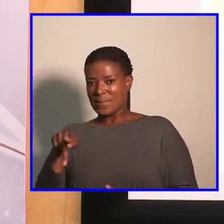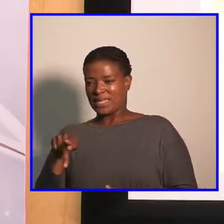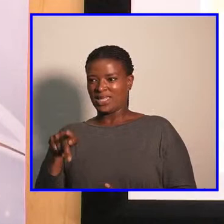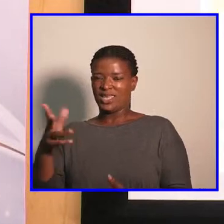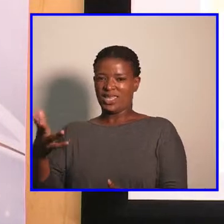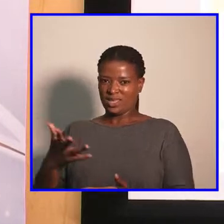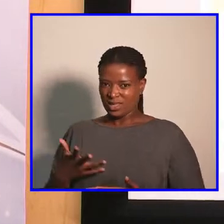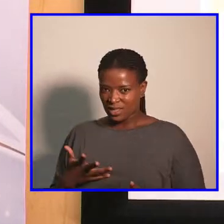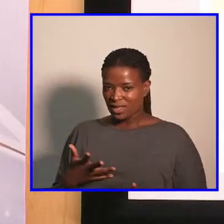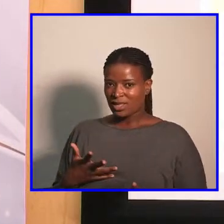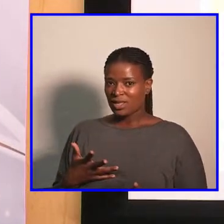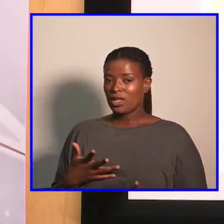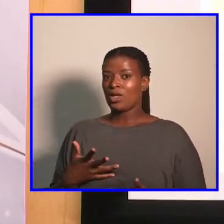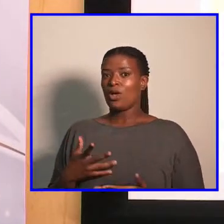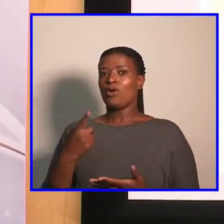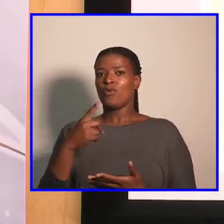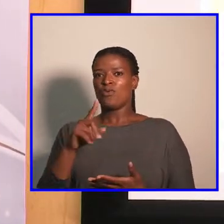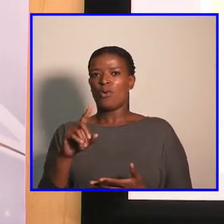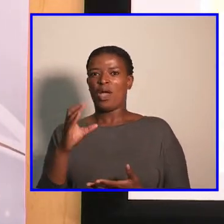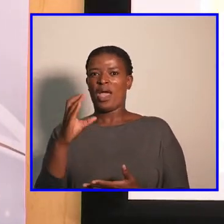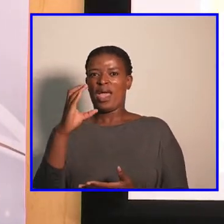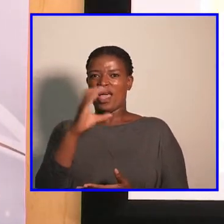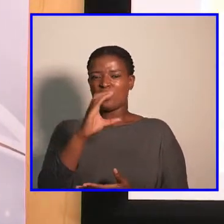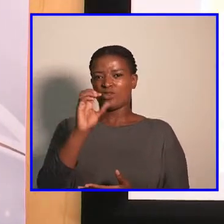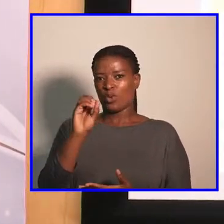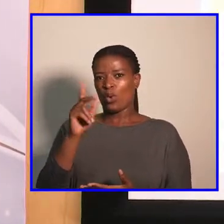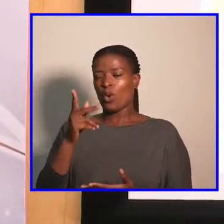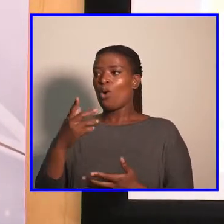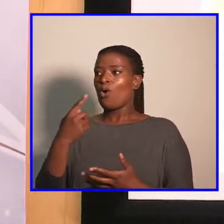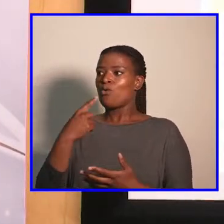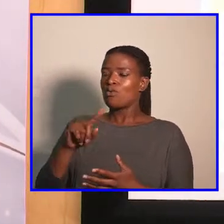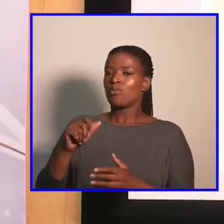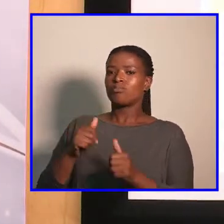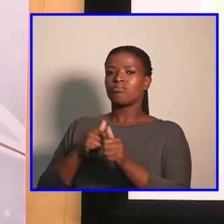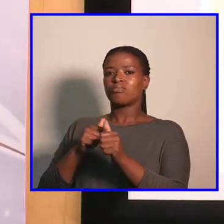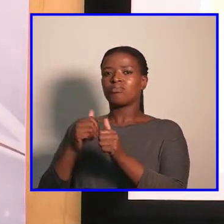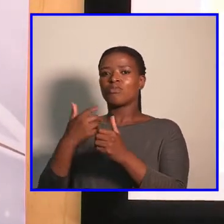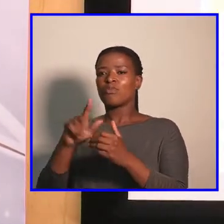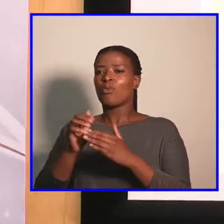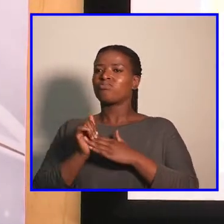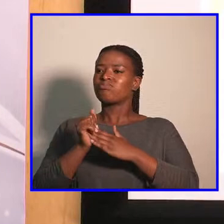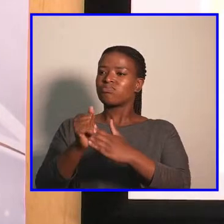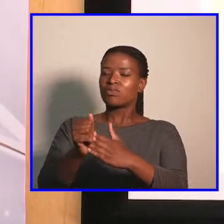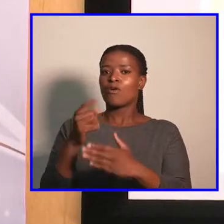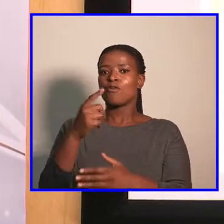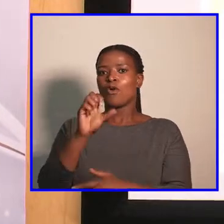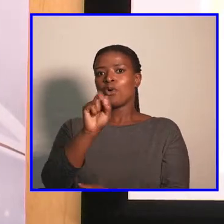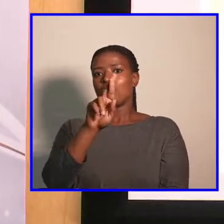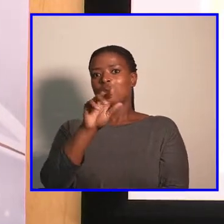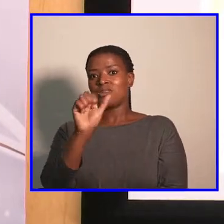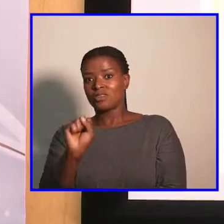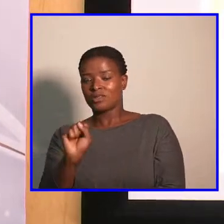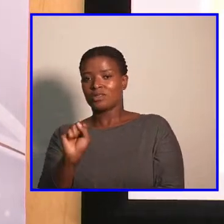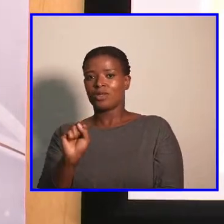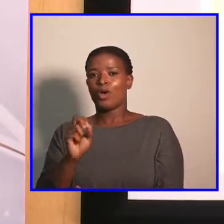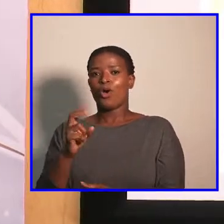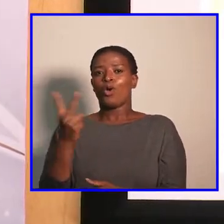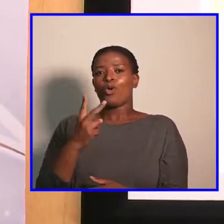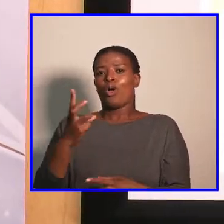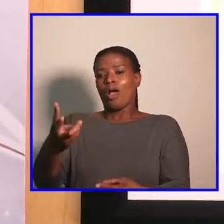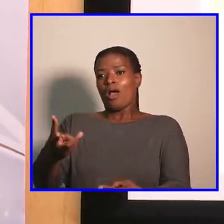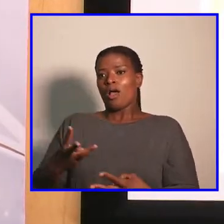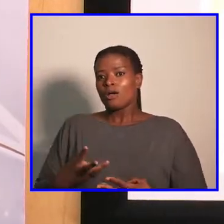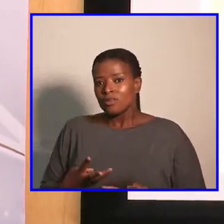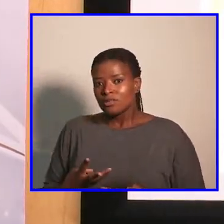also welcome our EXCO members, our senior leaders in SARS. And we would also like to welcome the